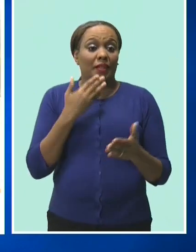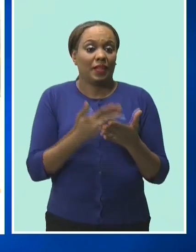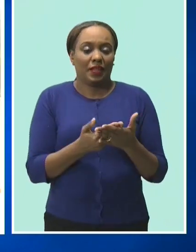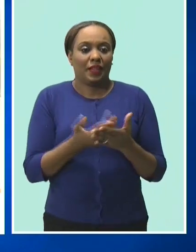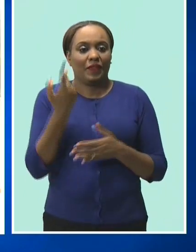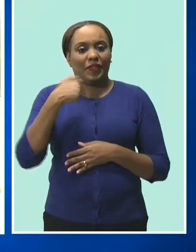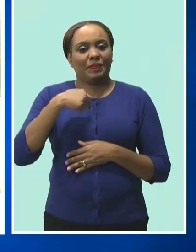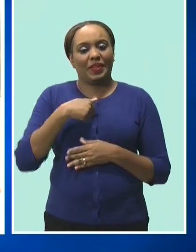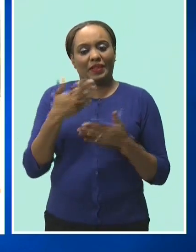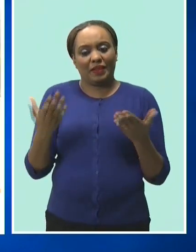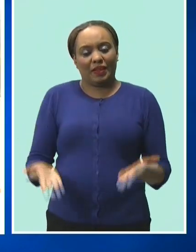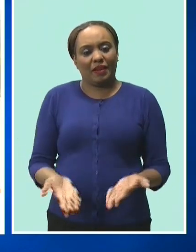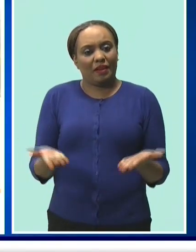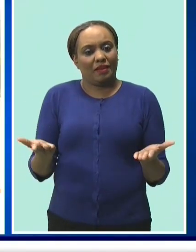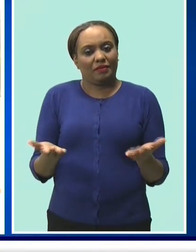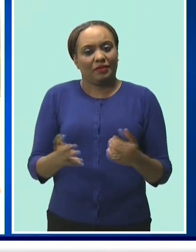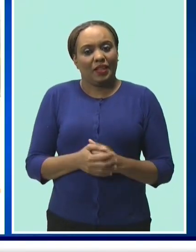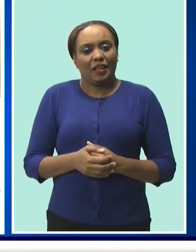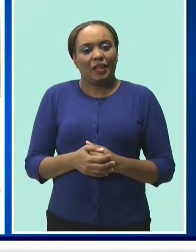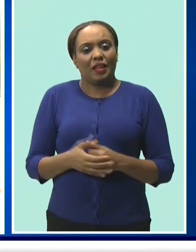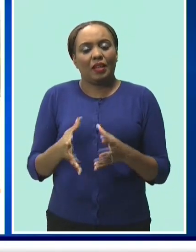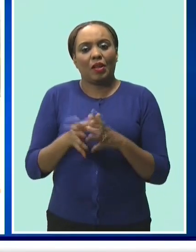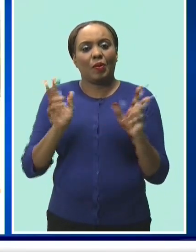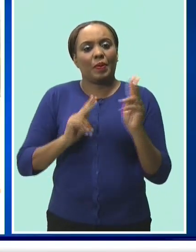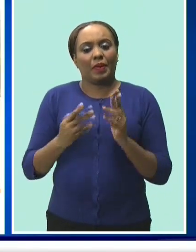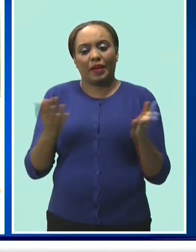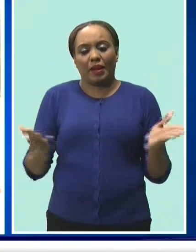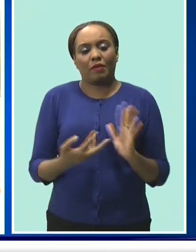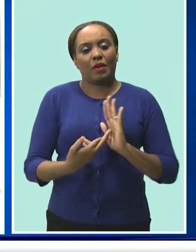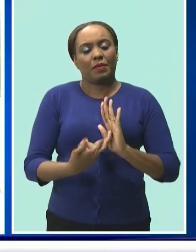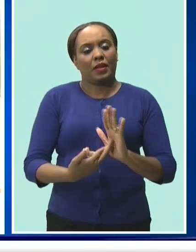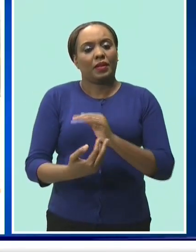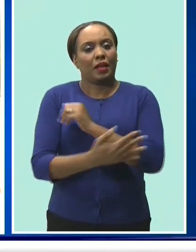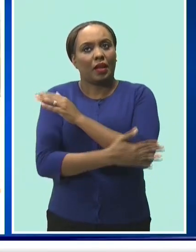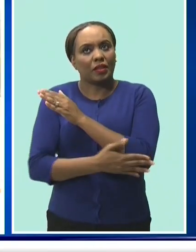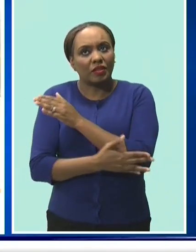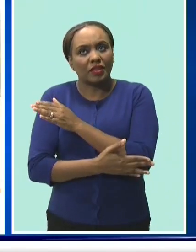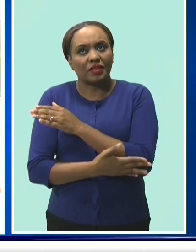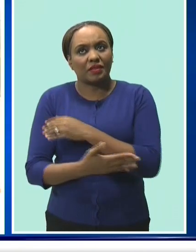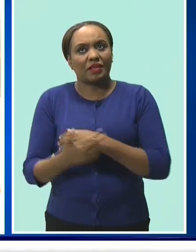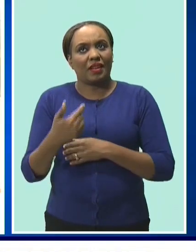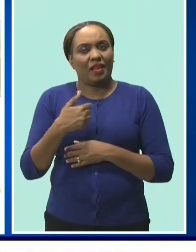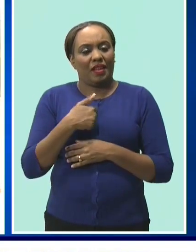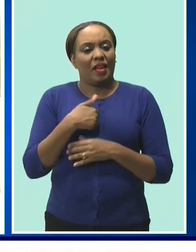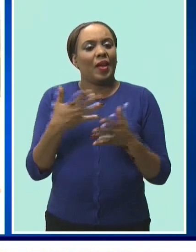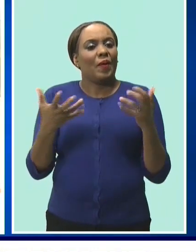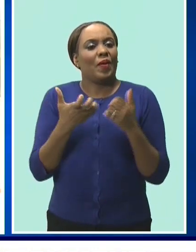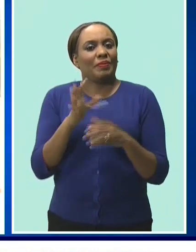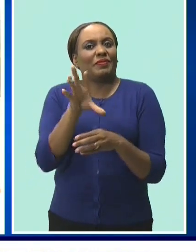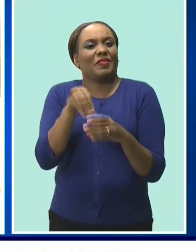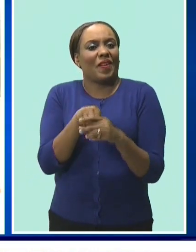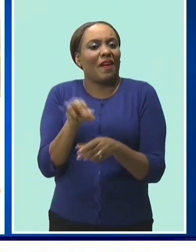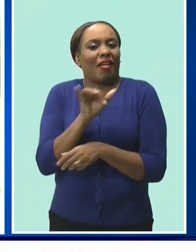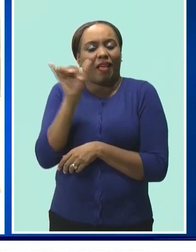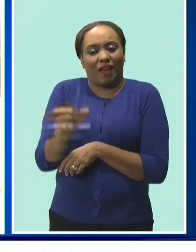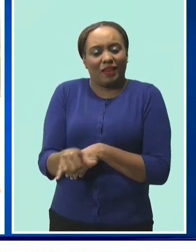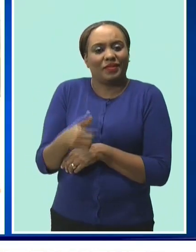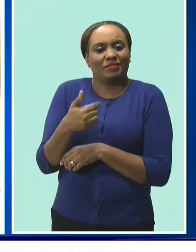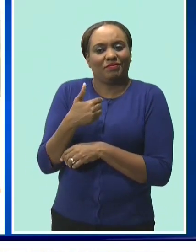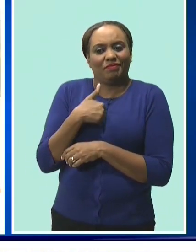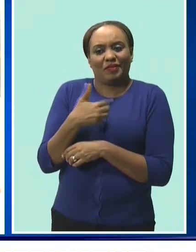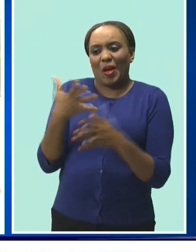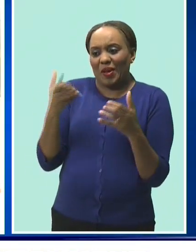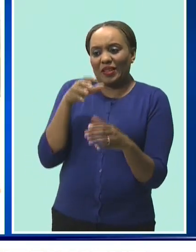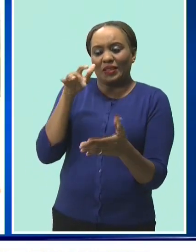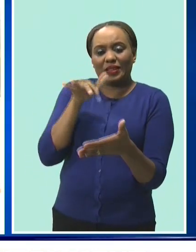who were very successful and who represent their countries really well, because I want to be in that position because I essentially want to study